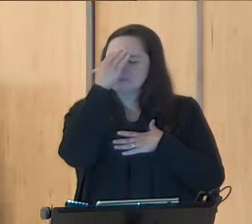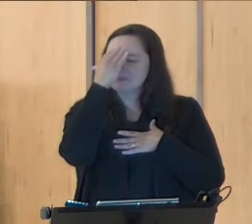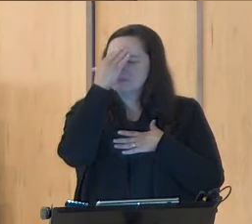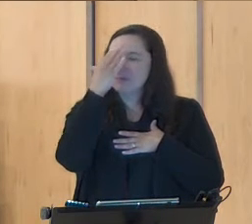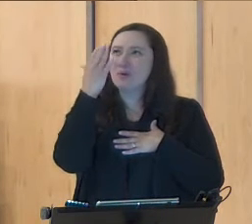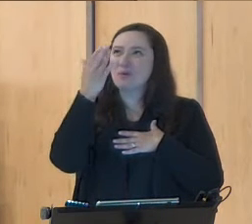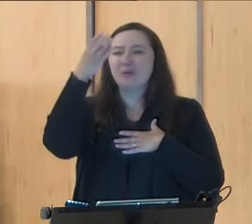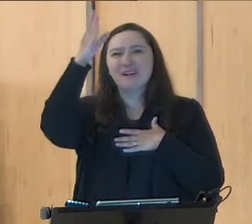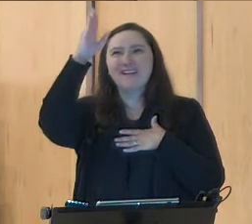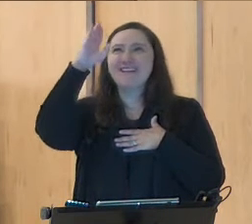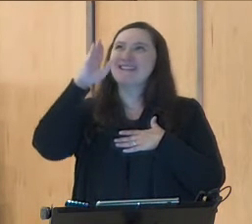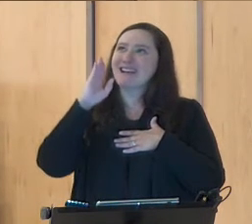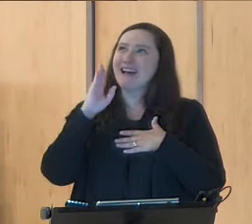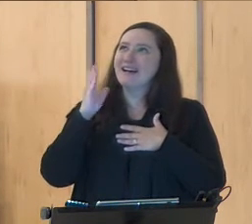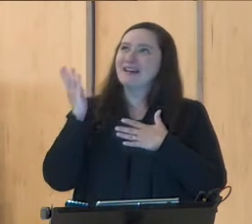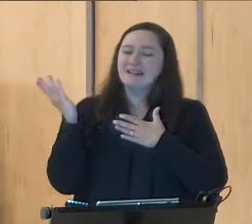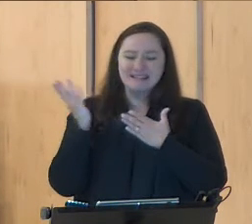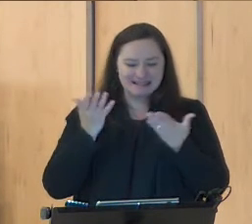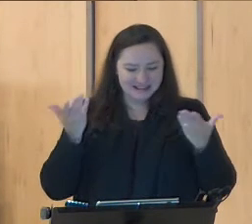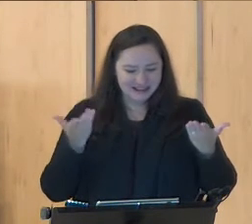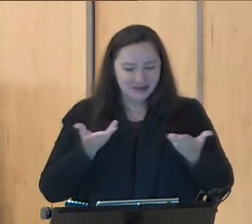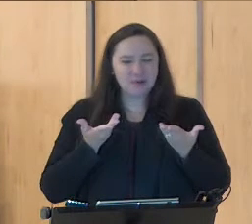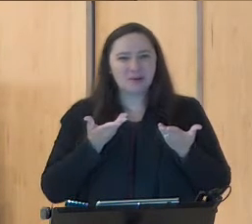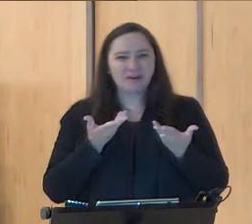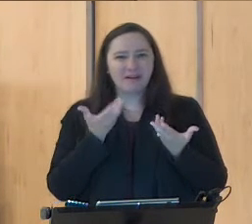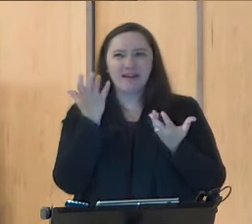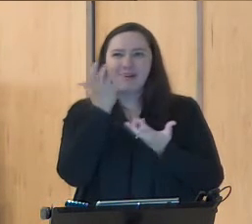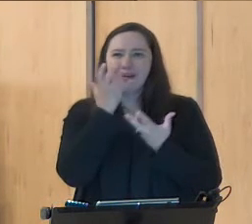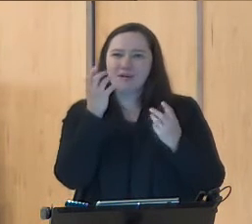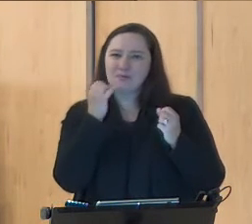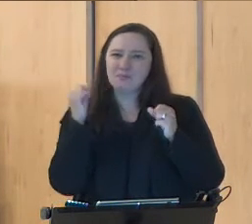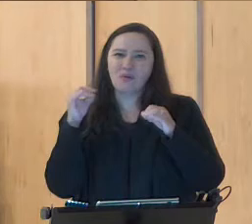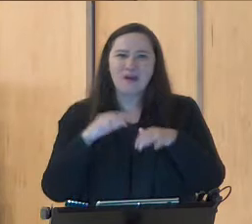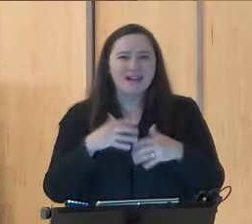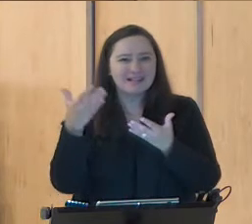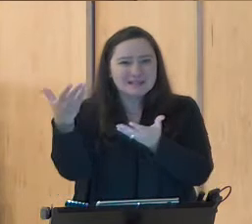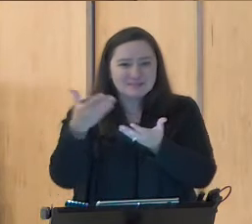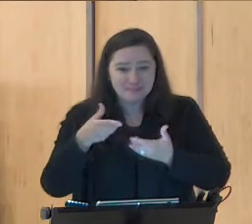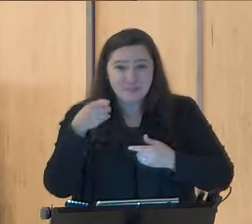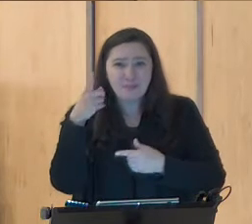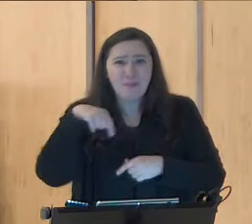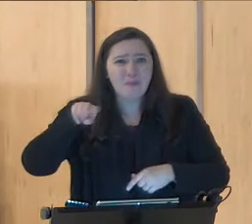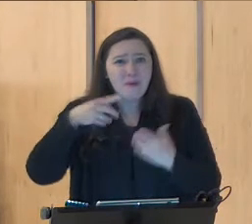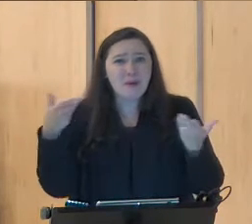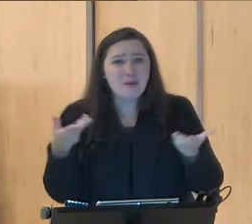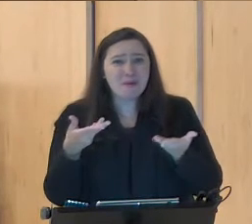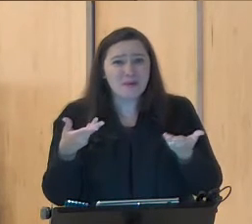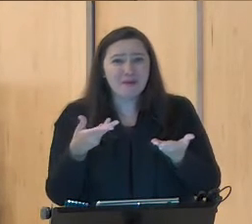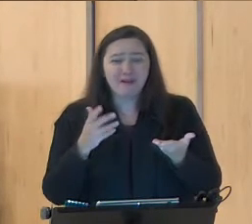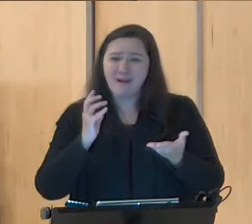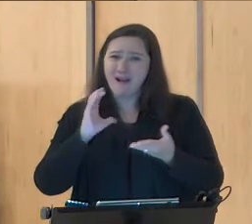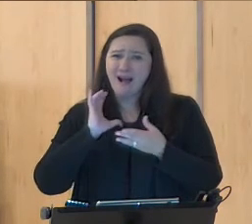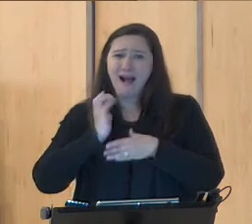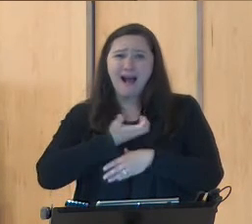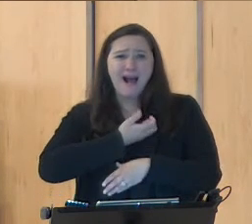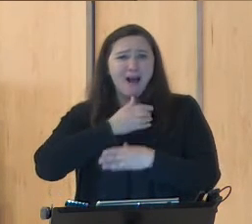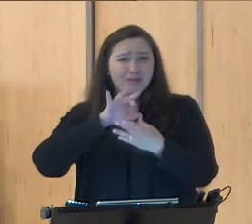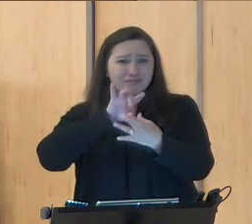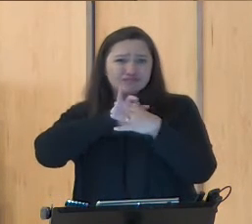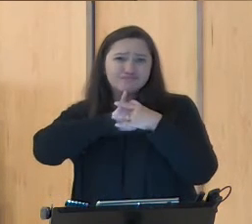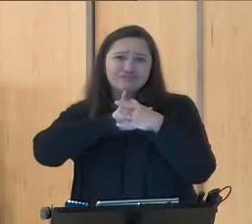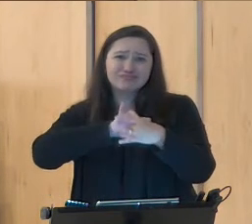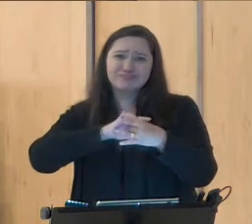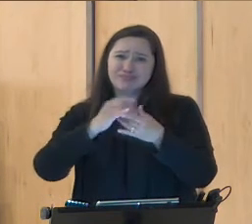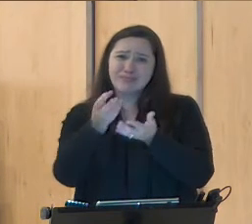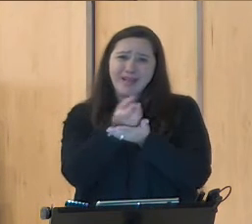in a miraculous way and that our relationship is sacred and wholly